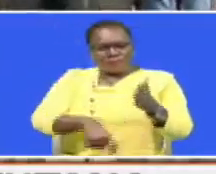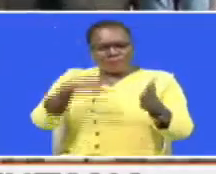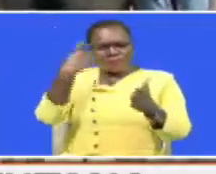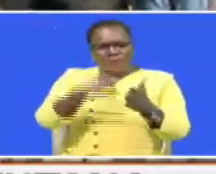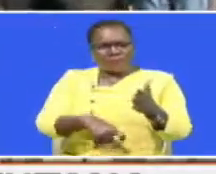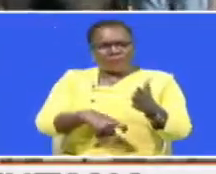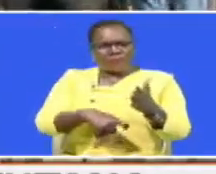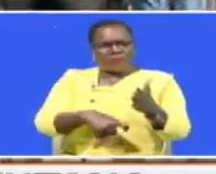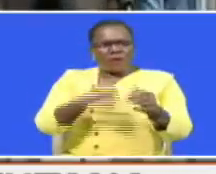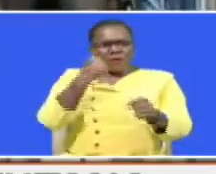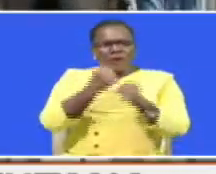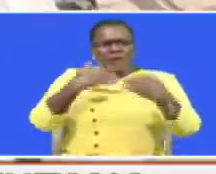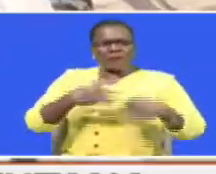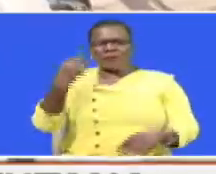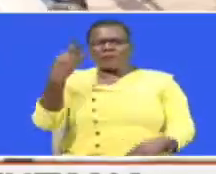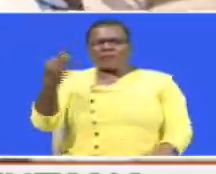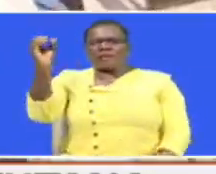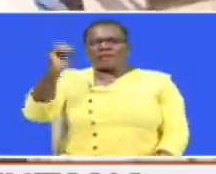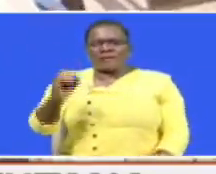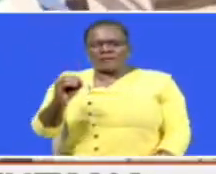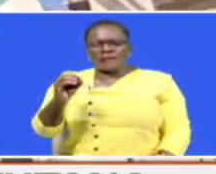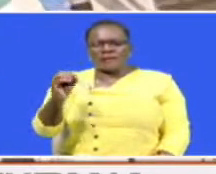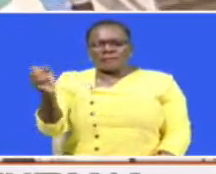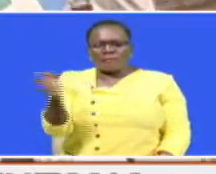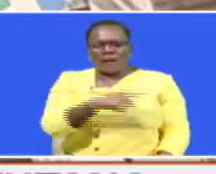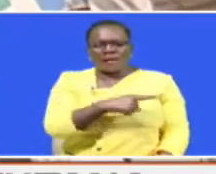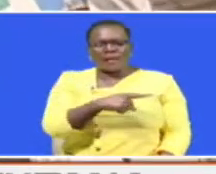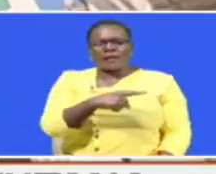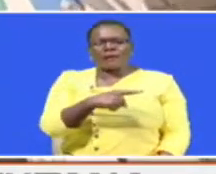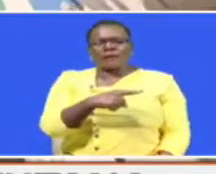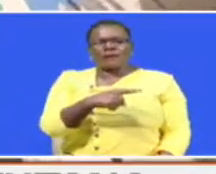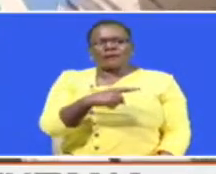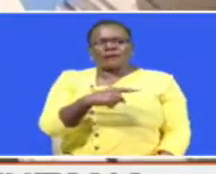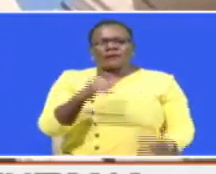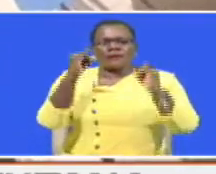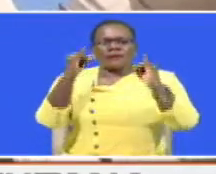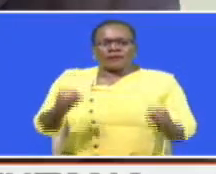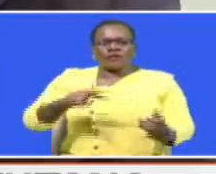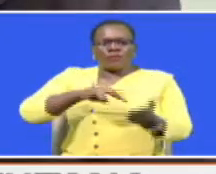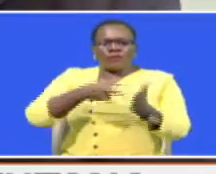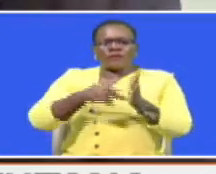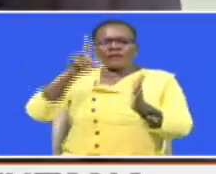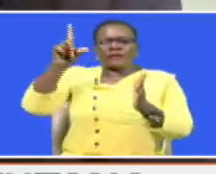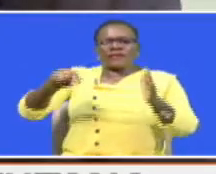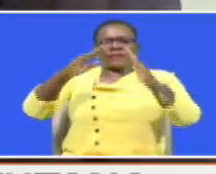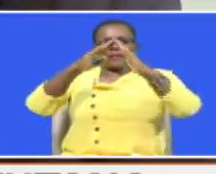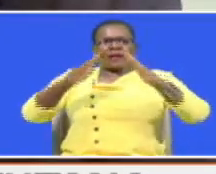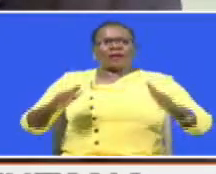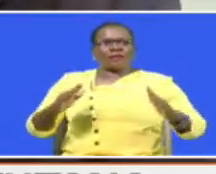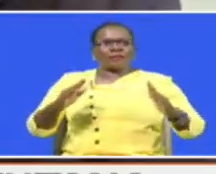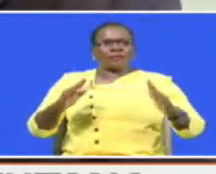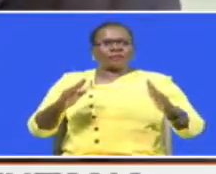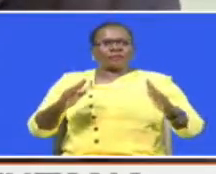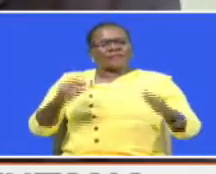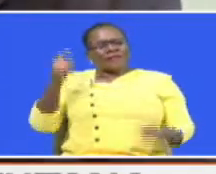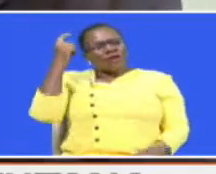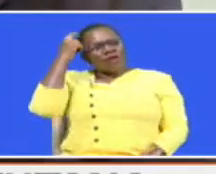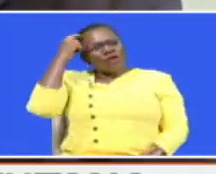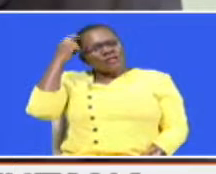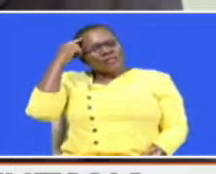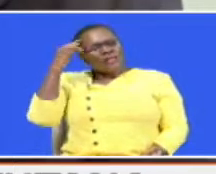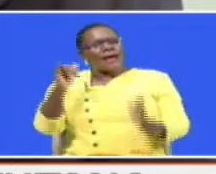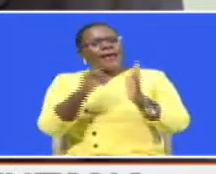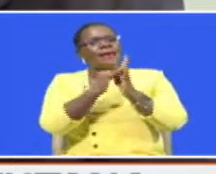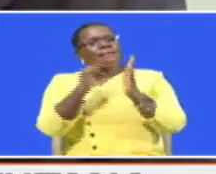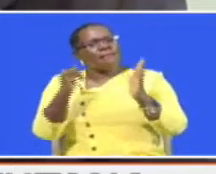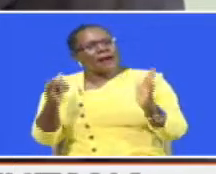Wakenya walioajiriwa 3% ya mishahara yao kwa minajili ya mradi mpya wa nyumba nafuu. The committee has to consider the